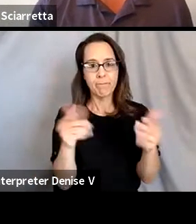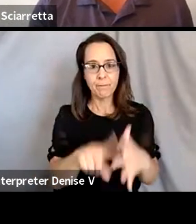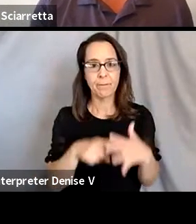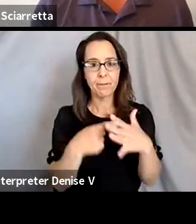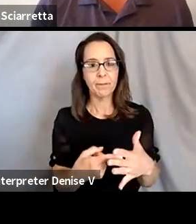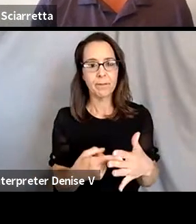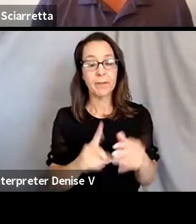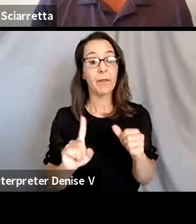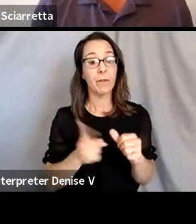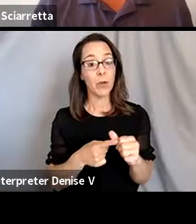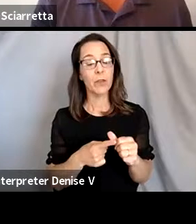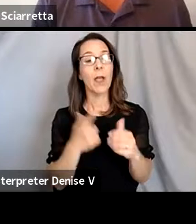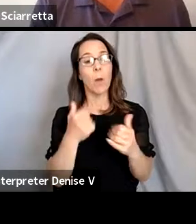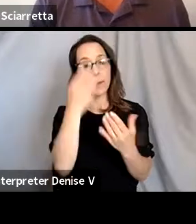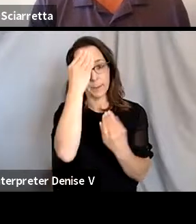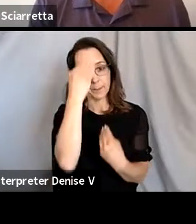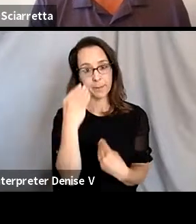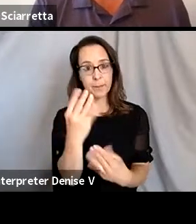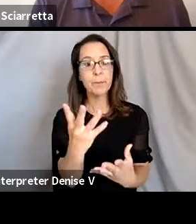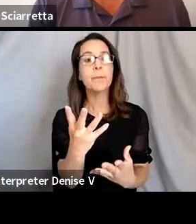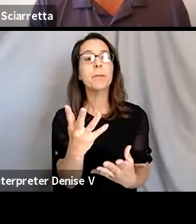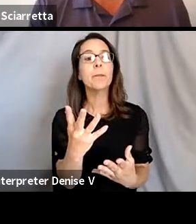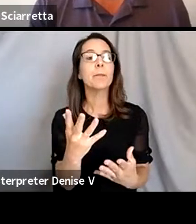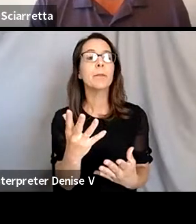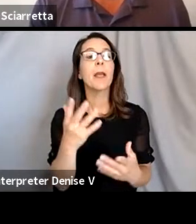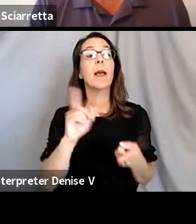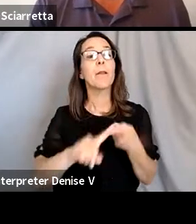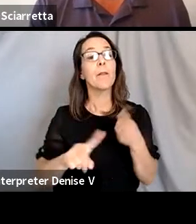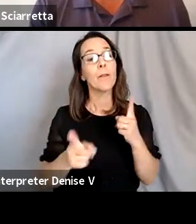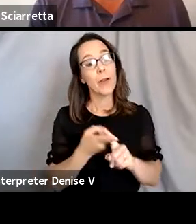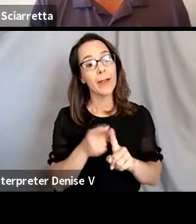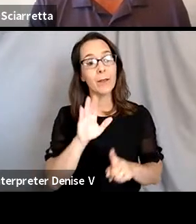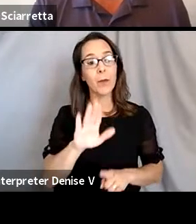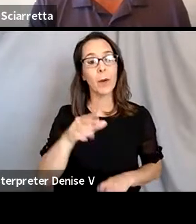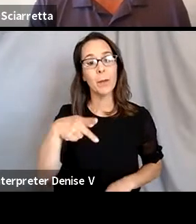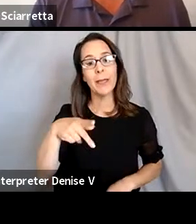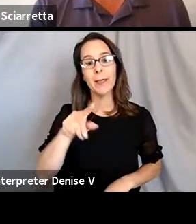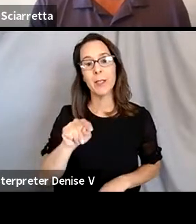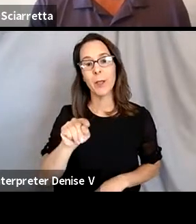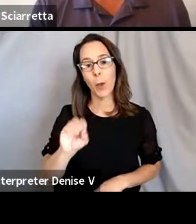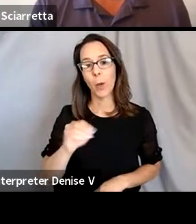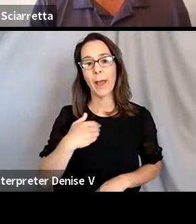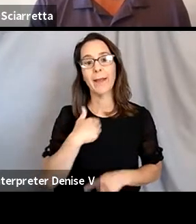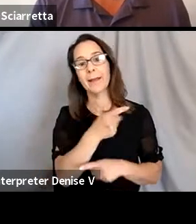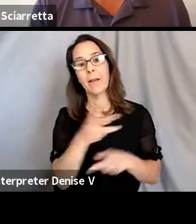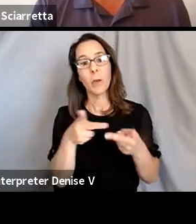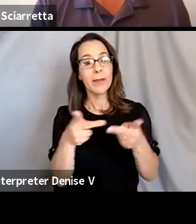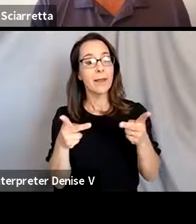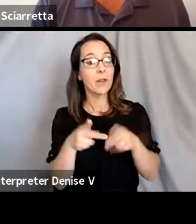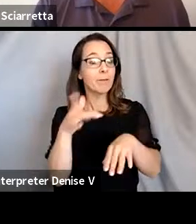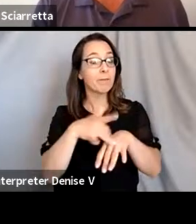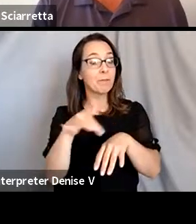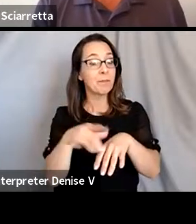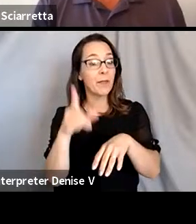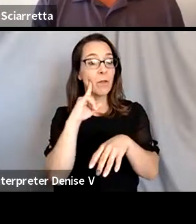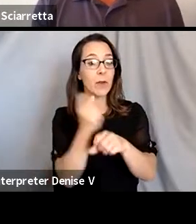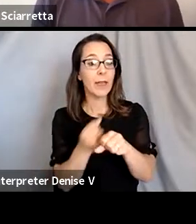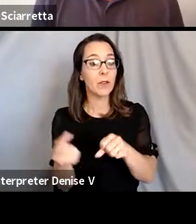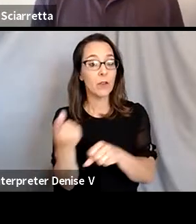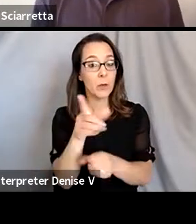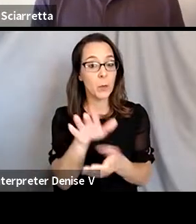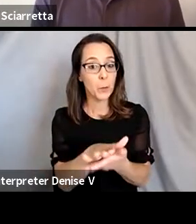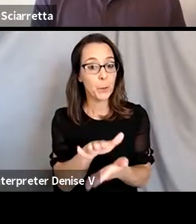we do, I wanted to let everyone know that Friends, your PTO, has several positions open for next school year, for the